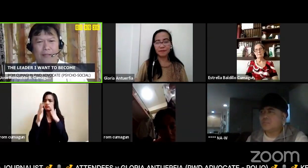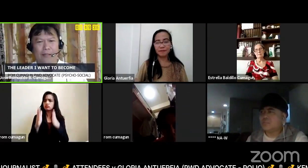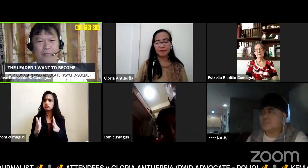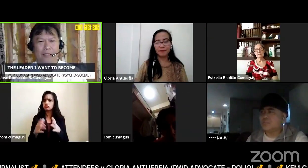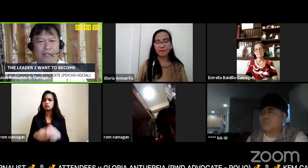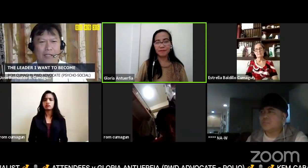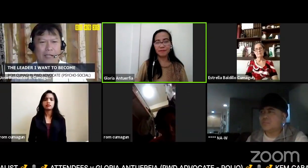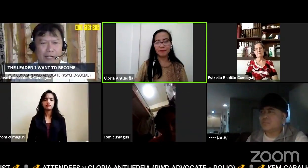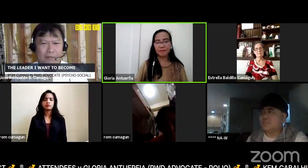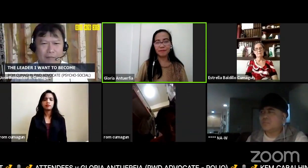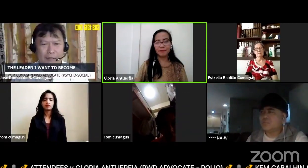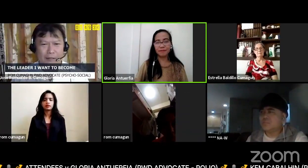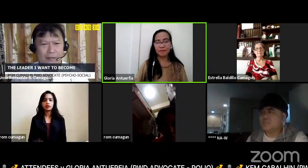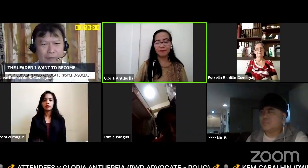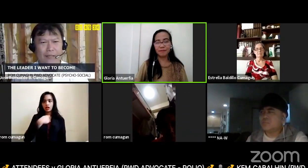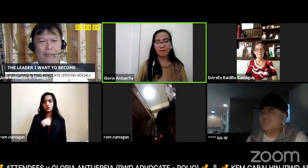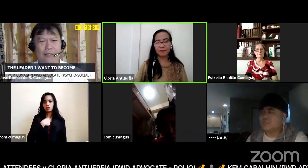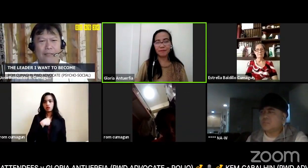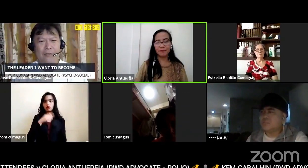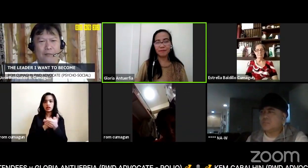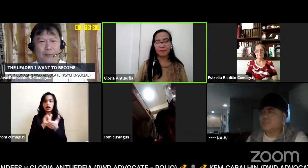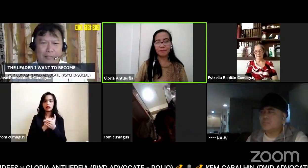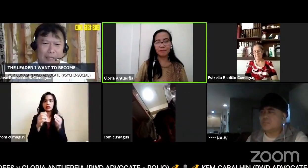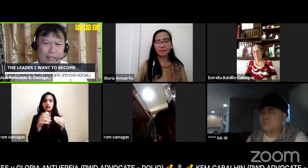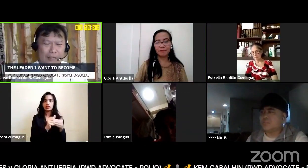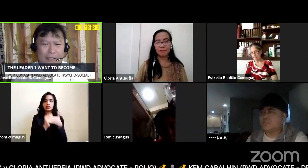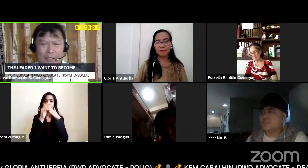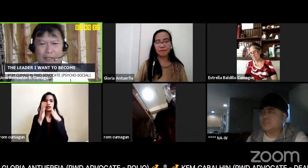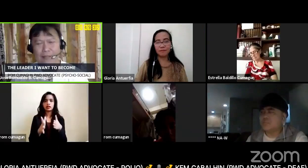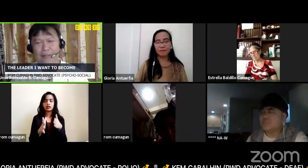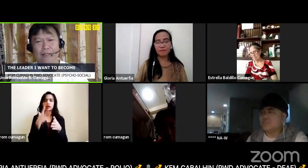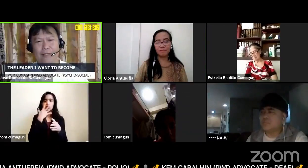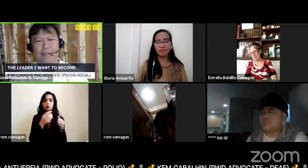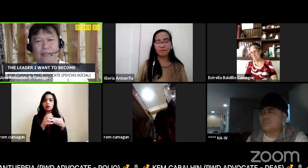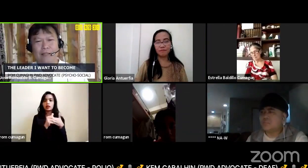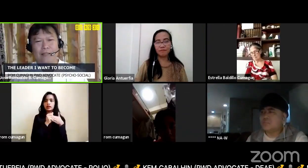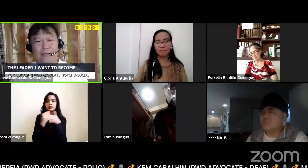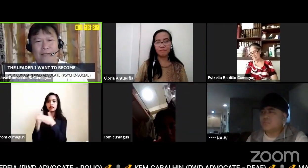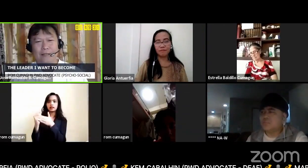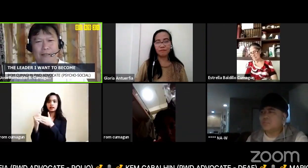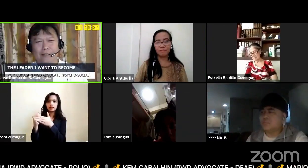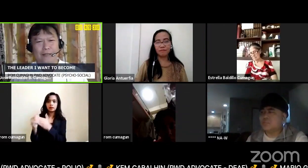And am I the kind of leader who will lead